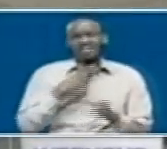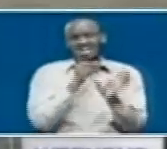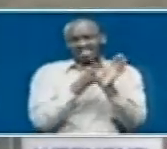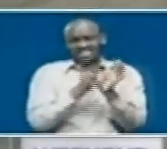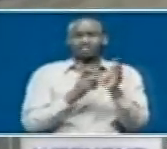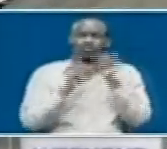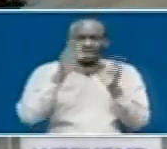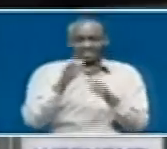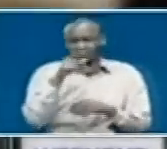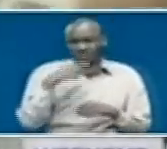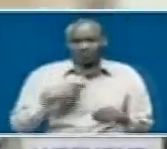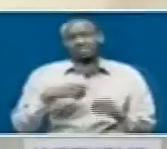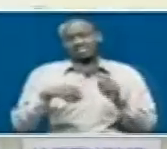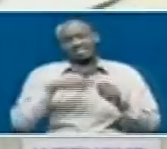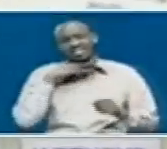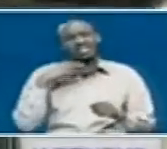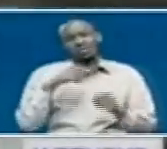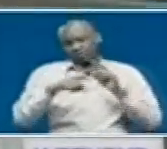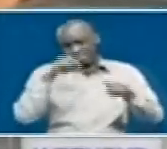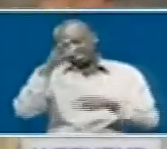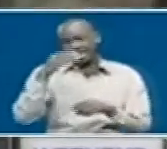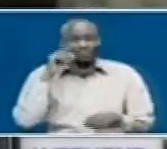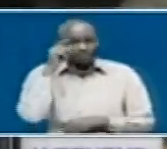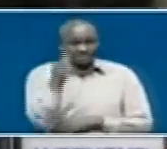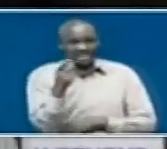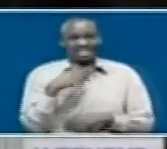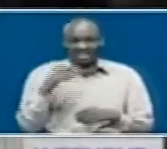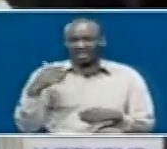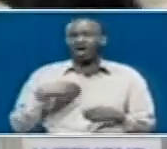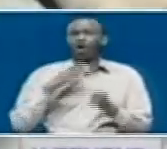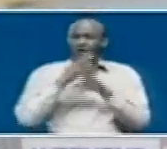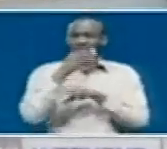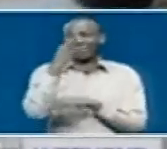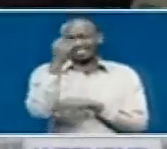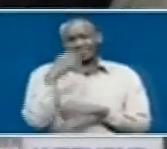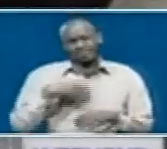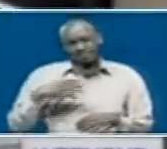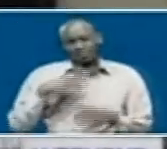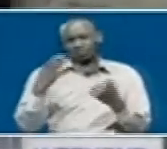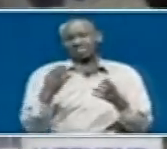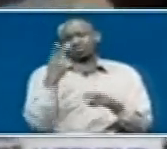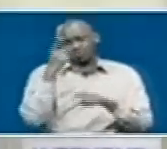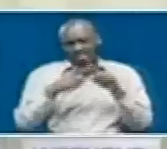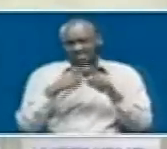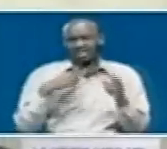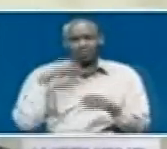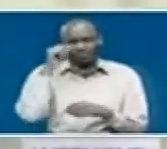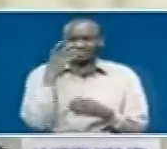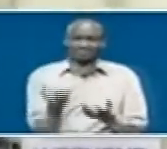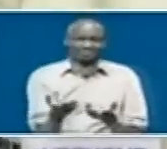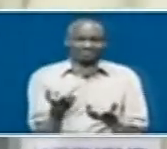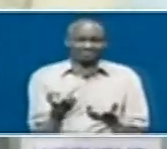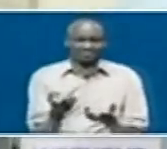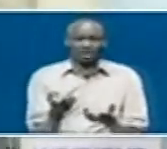in Mombasa while touring Fort Jesus. Over 30 people have been murdered in the past 2 years in Mombasa alone,